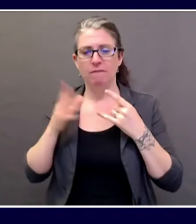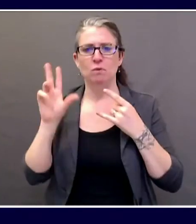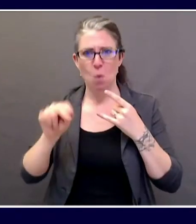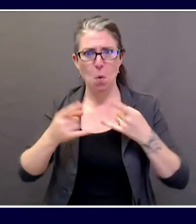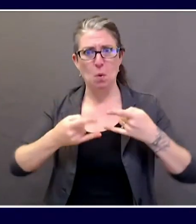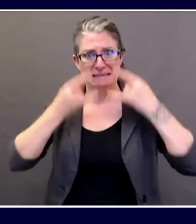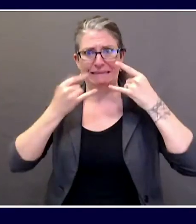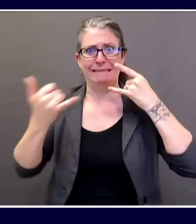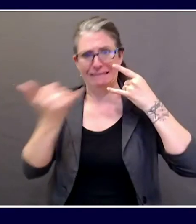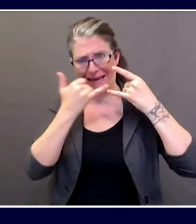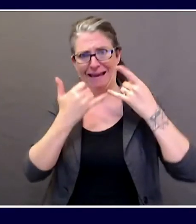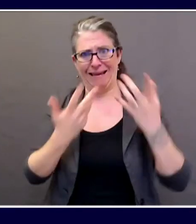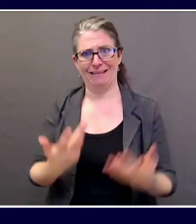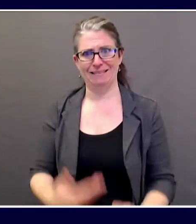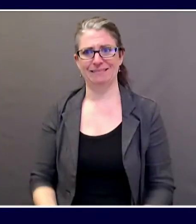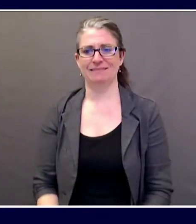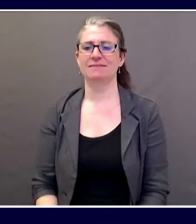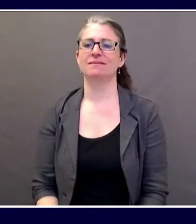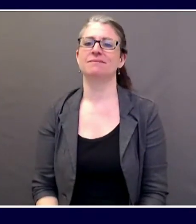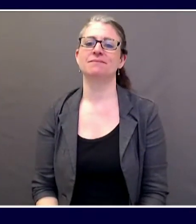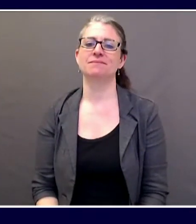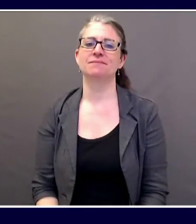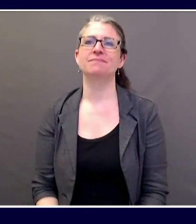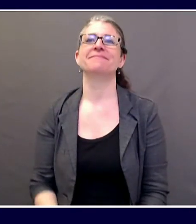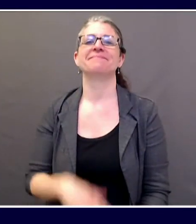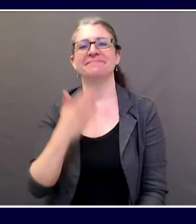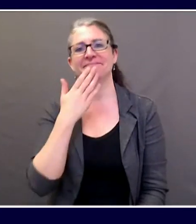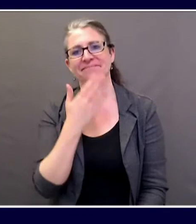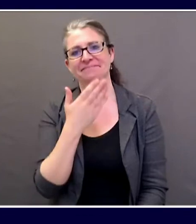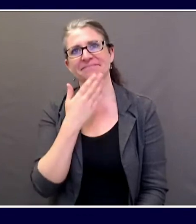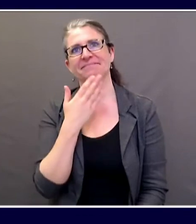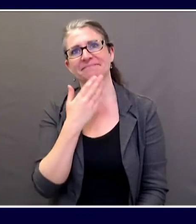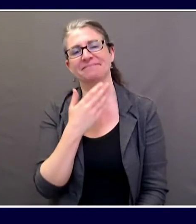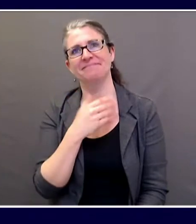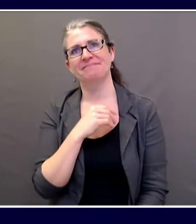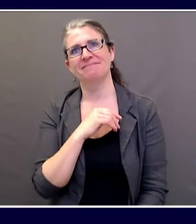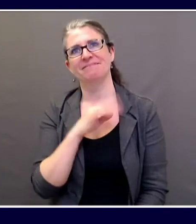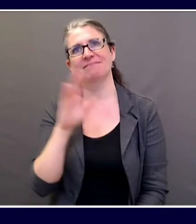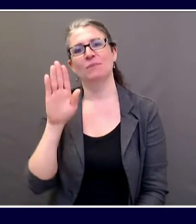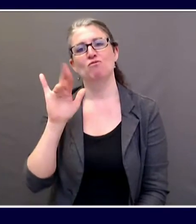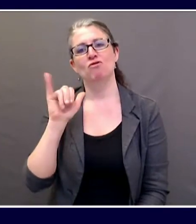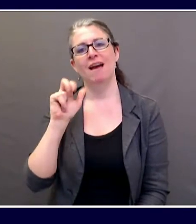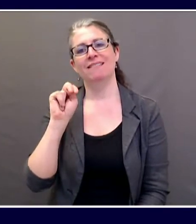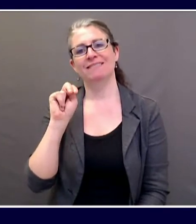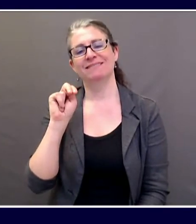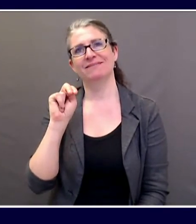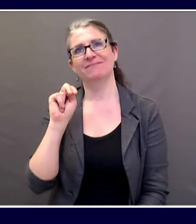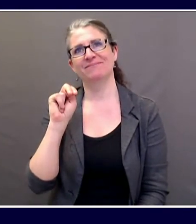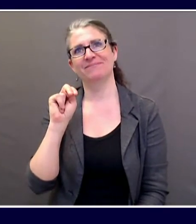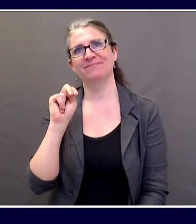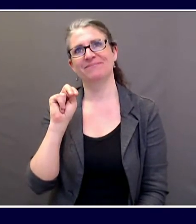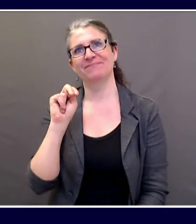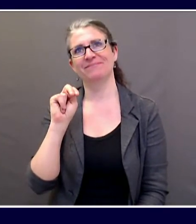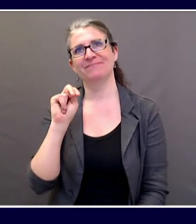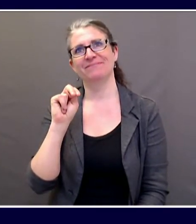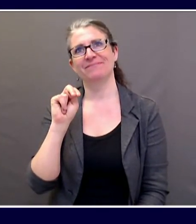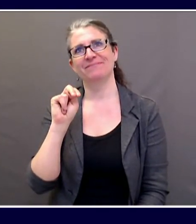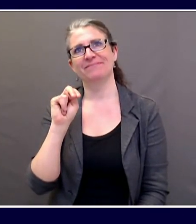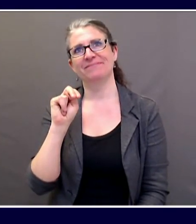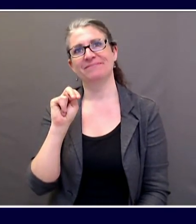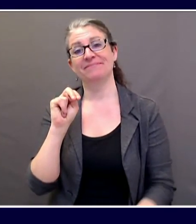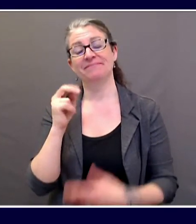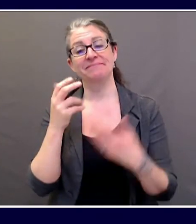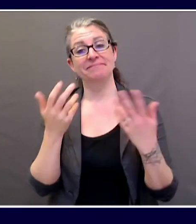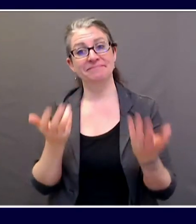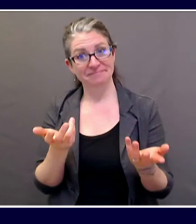Thank you, Dr. Shah. I know in previous briefings, we talked about the previous administration maybe